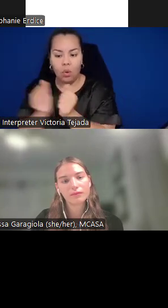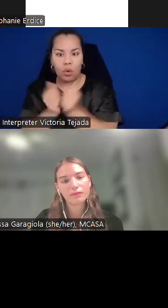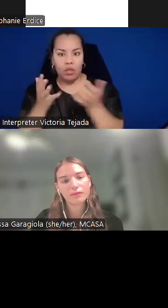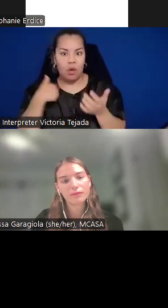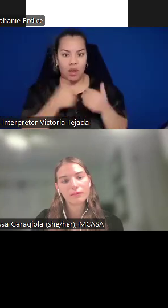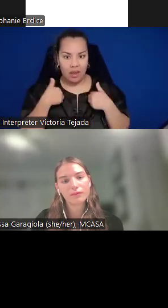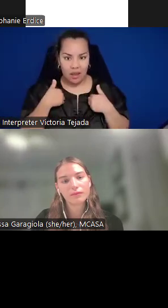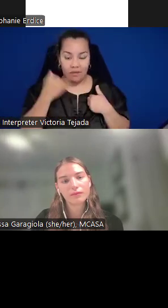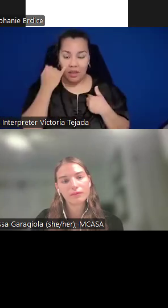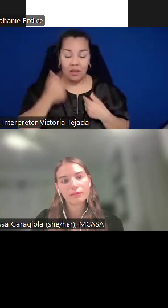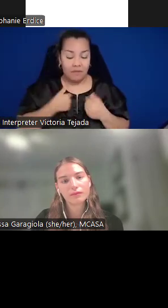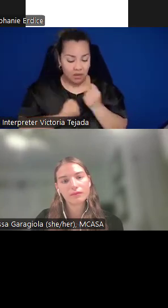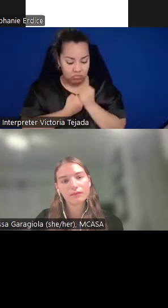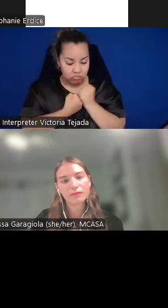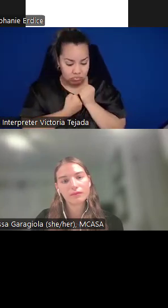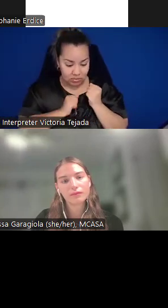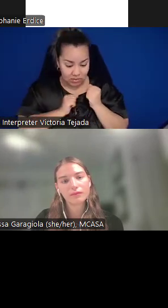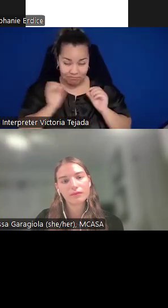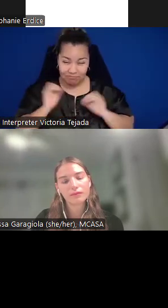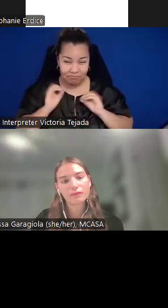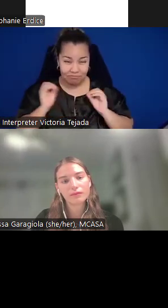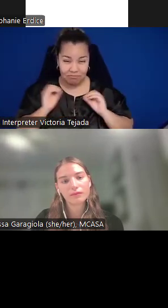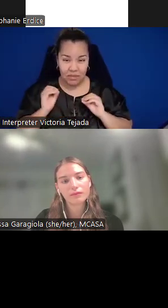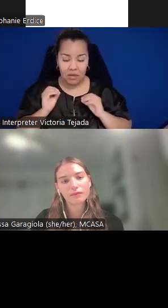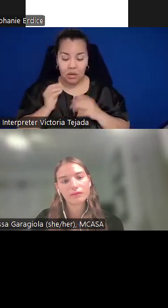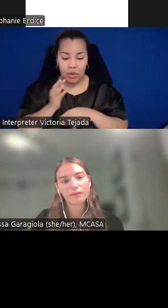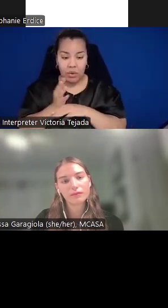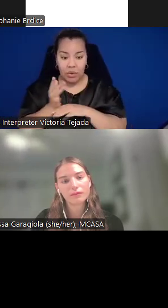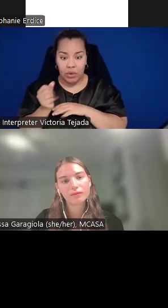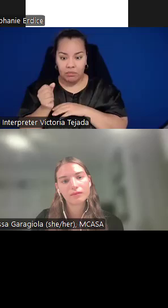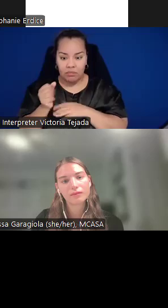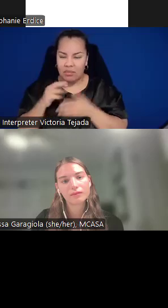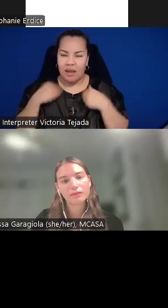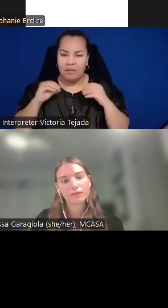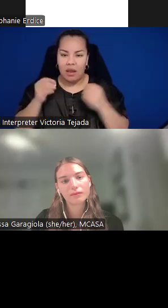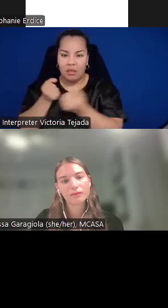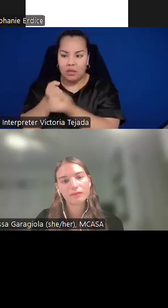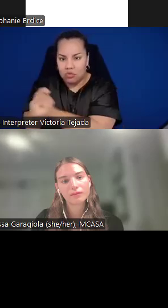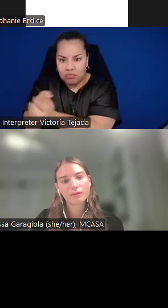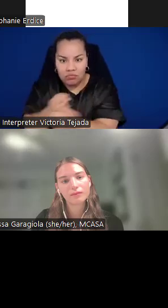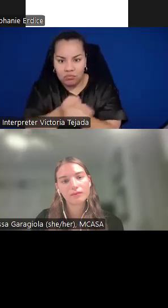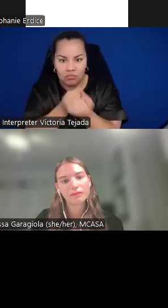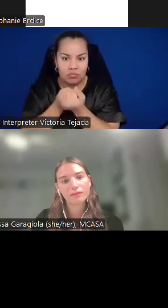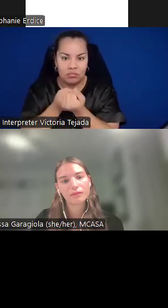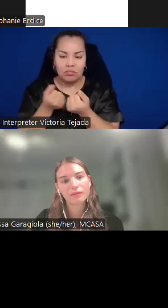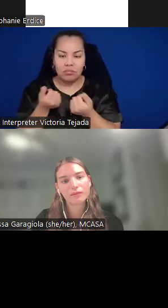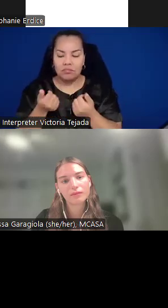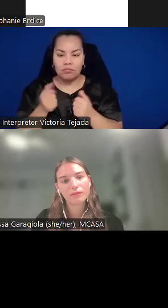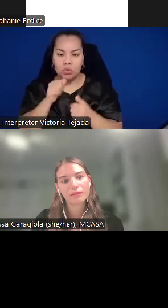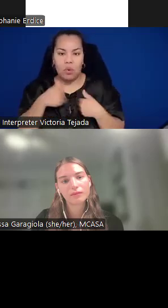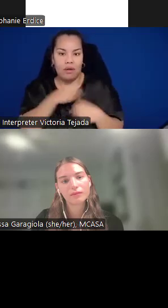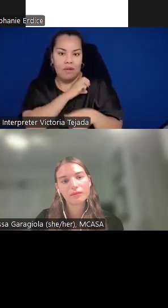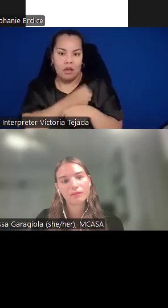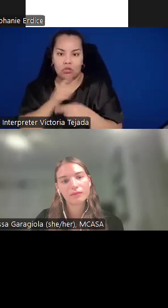don't care for myself, I certainly cannot care for you. So I'm going to ask you